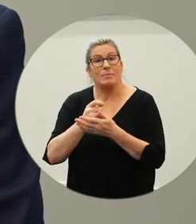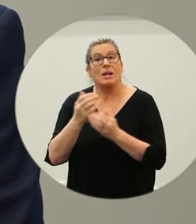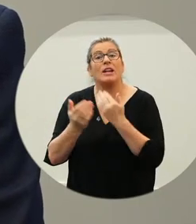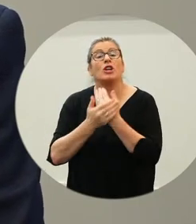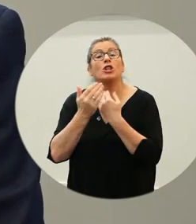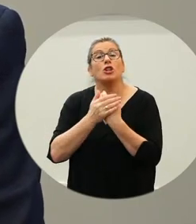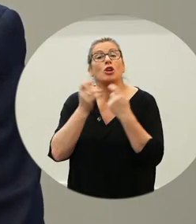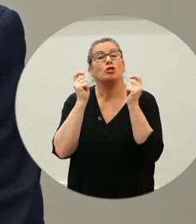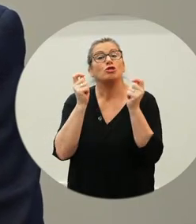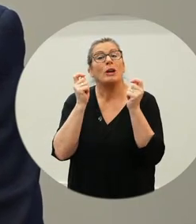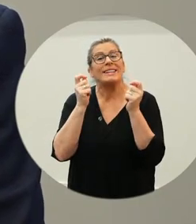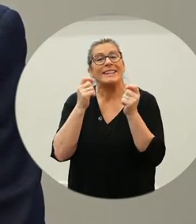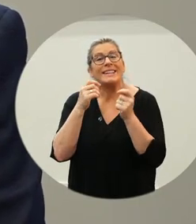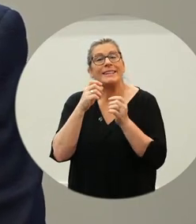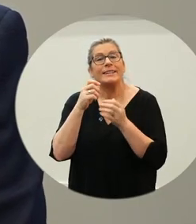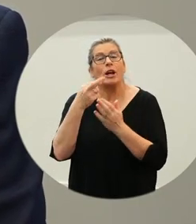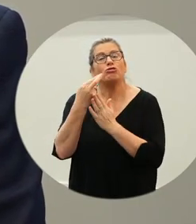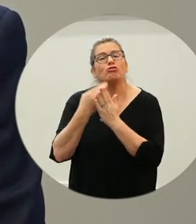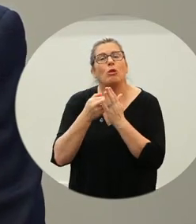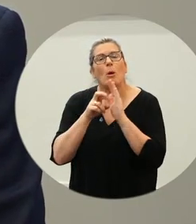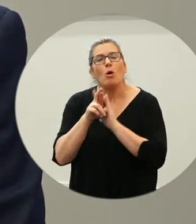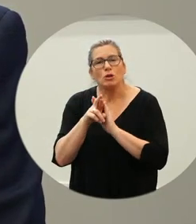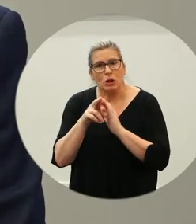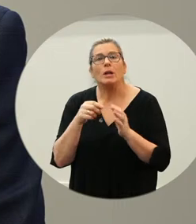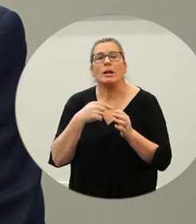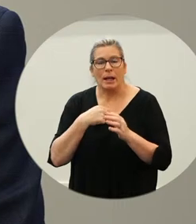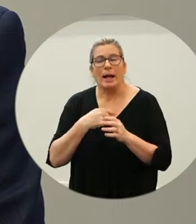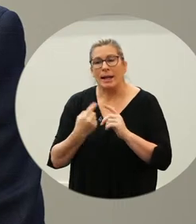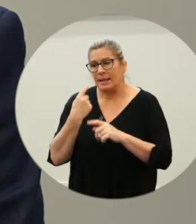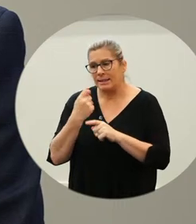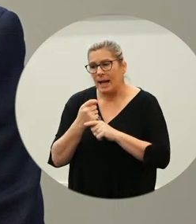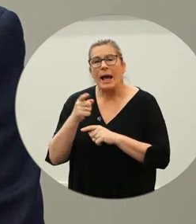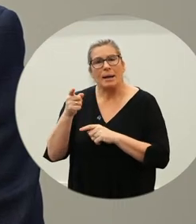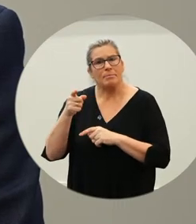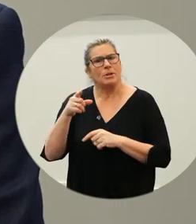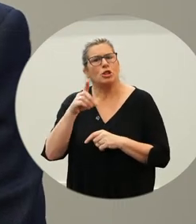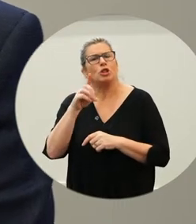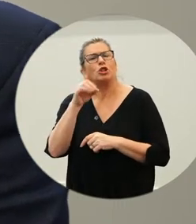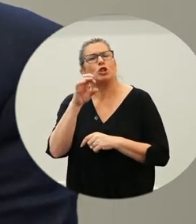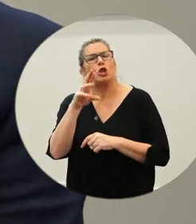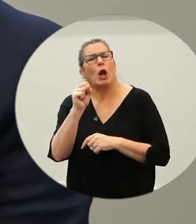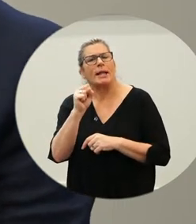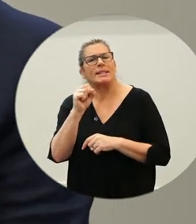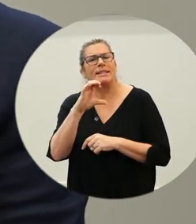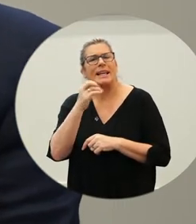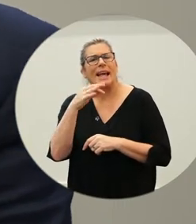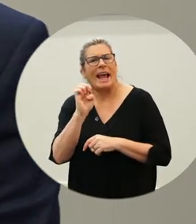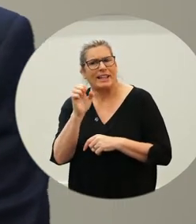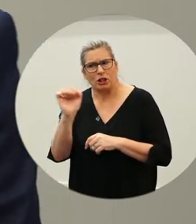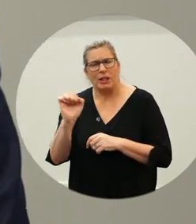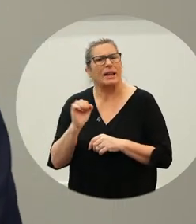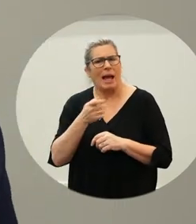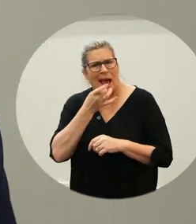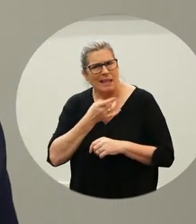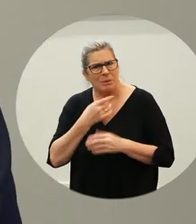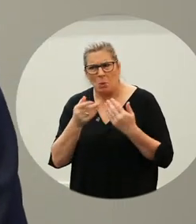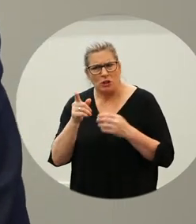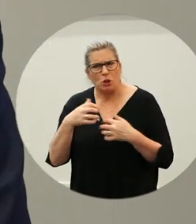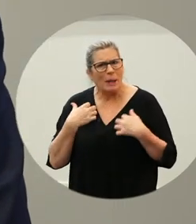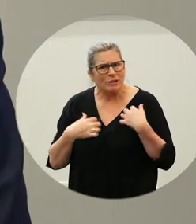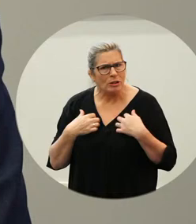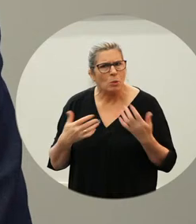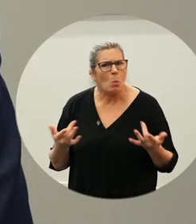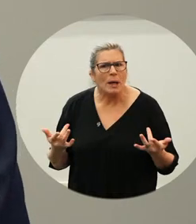reporter straight out of college, Douglas Gage was the editor at the time, and he brought me into the office and he said, "So, what are you interested in?" And I